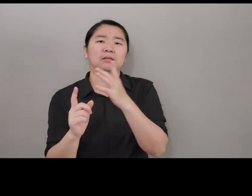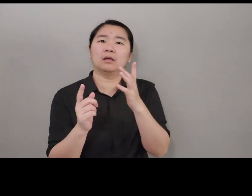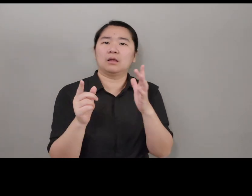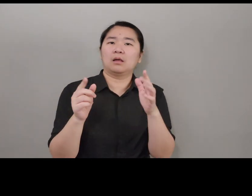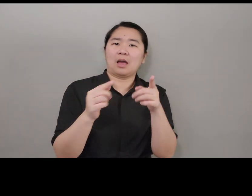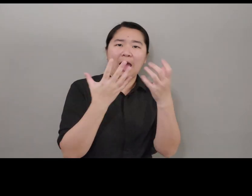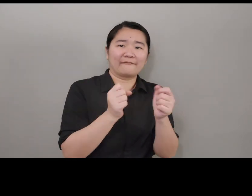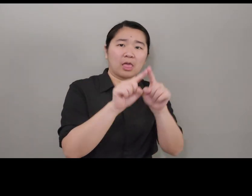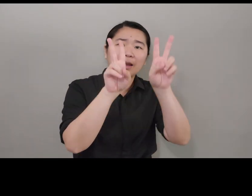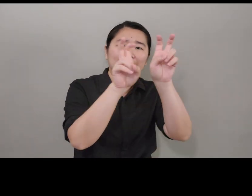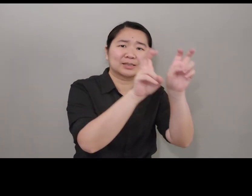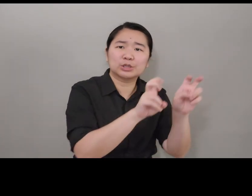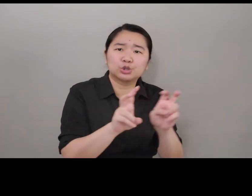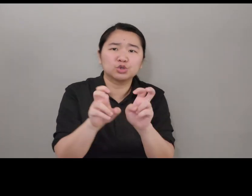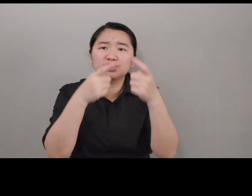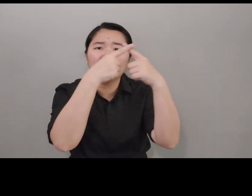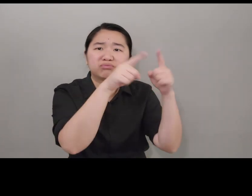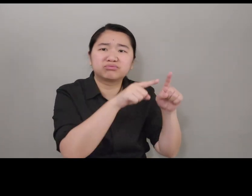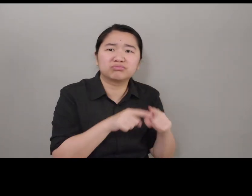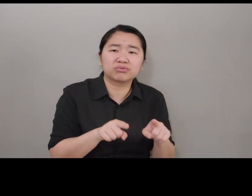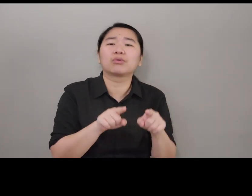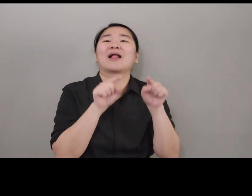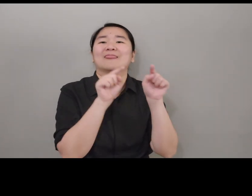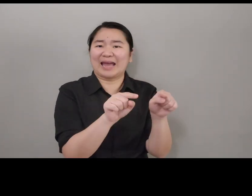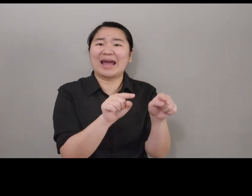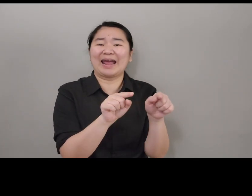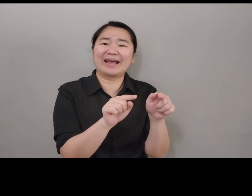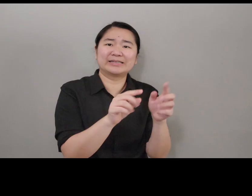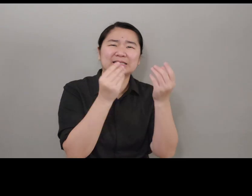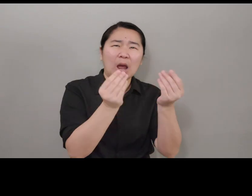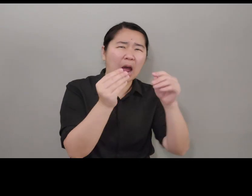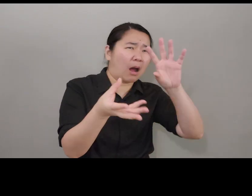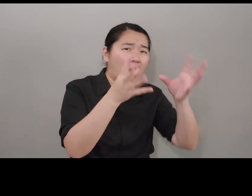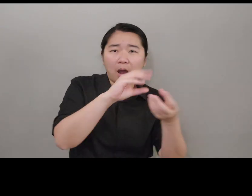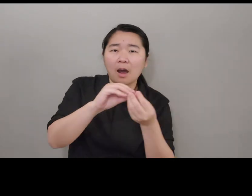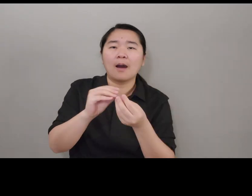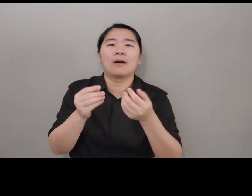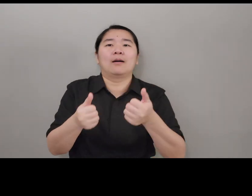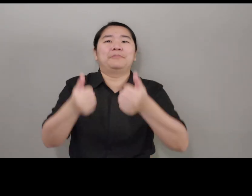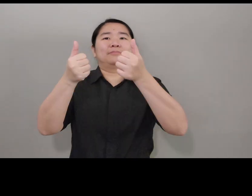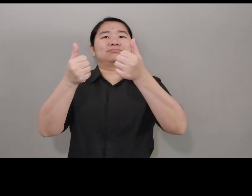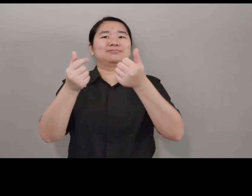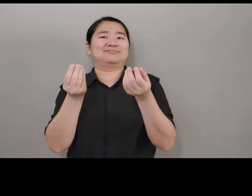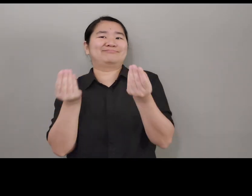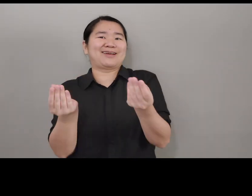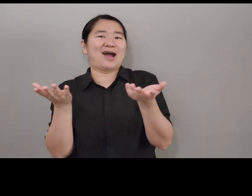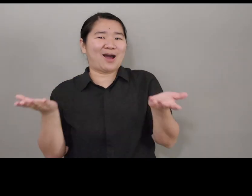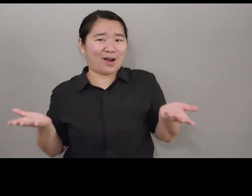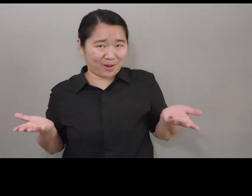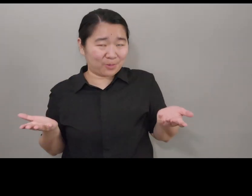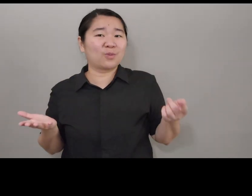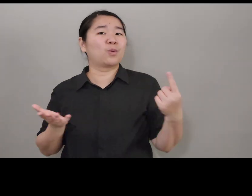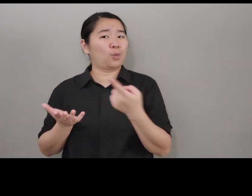rather than the success criteria. And I think it's so easy for all of us to put it together. And we've done that in our tooling, and you can go and check it